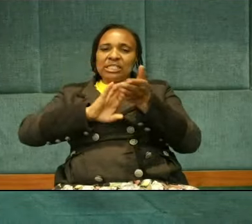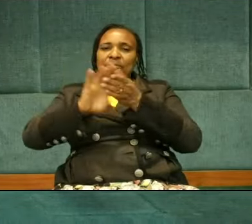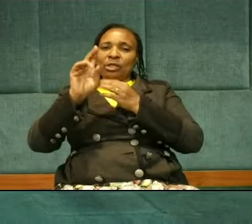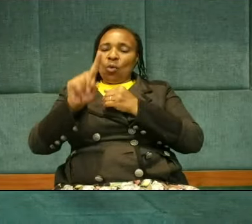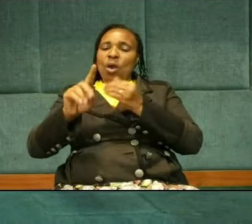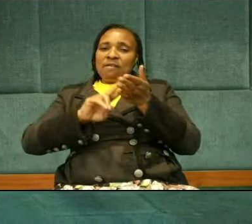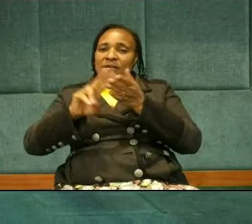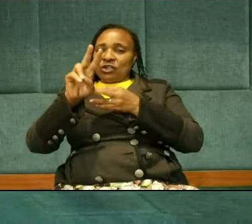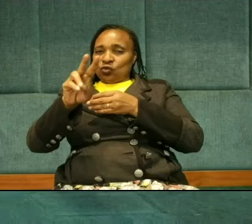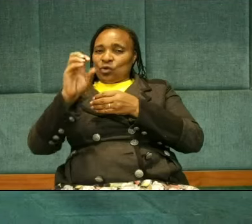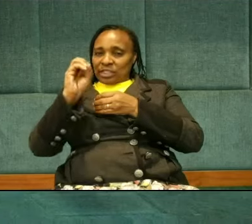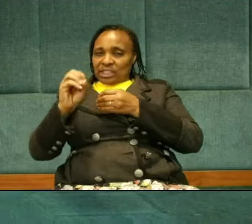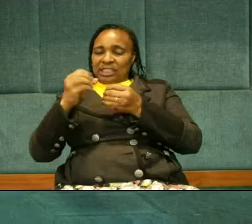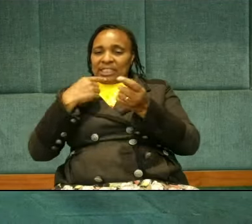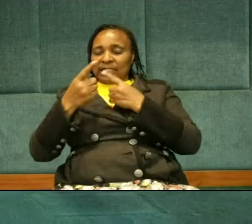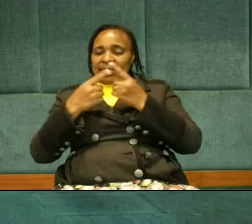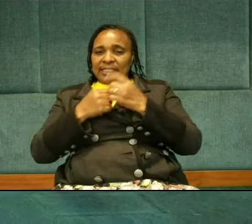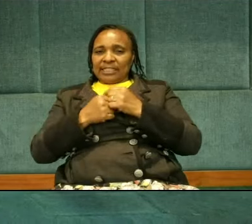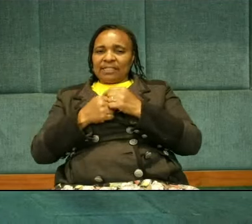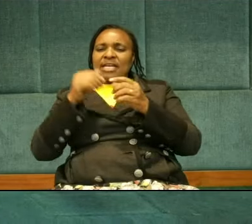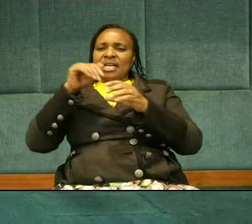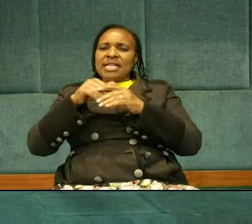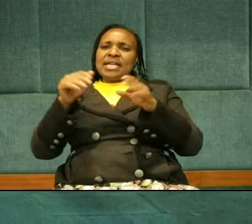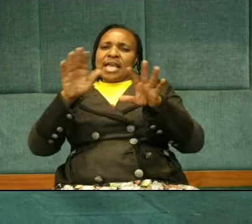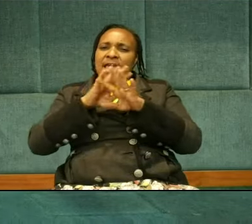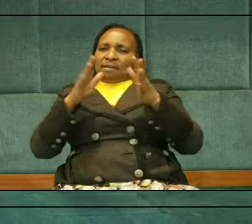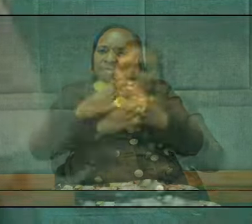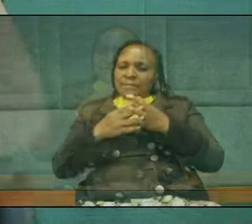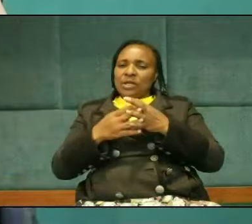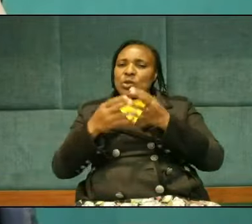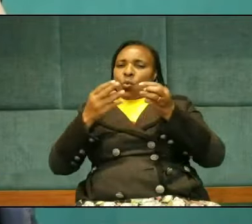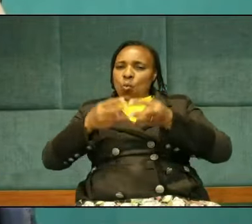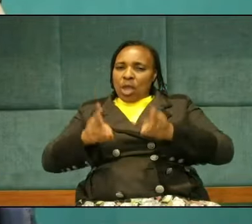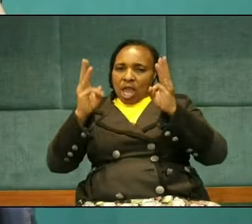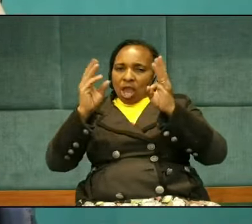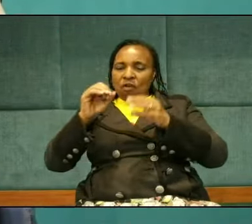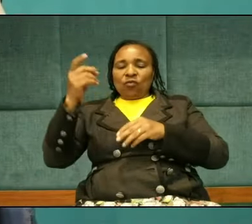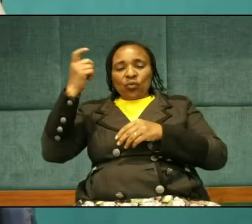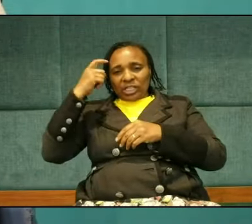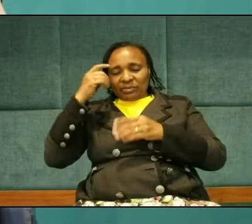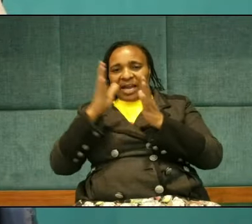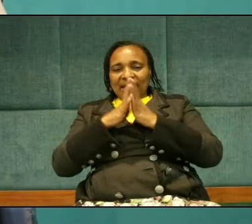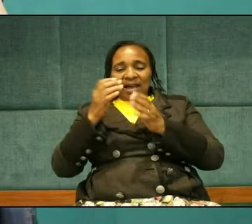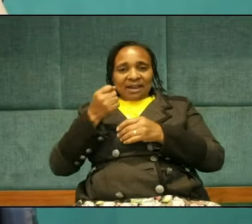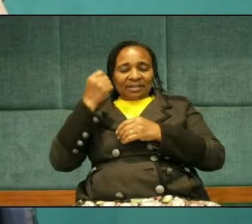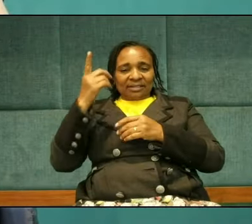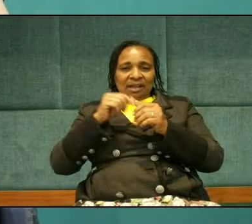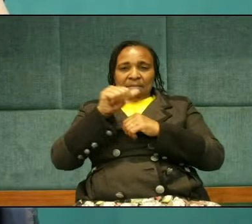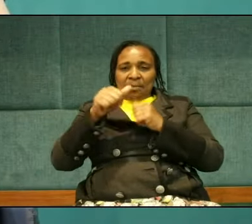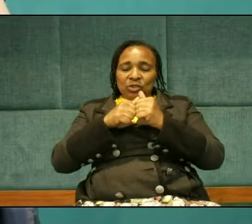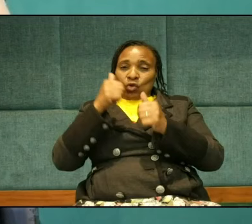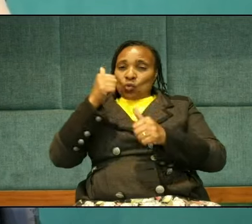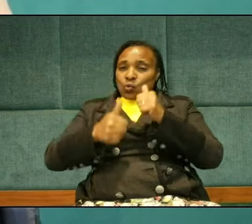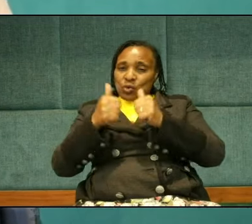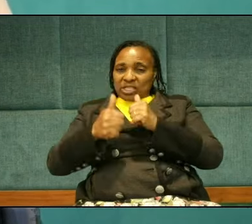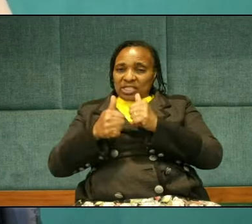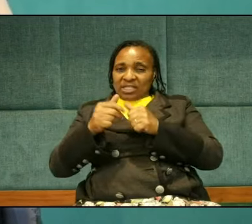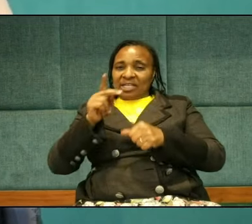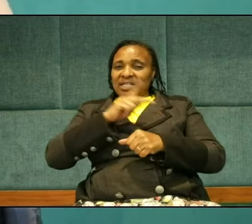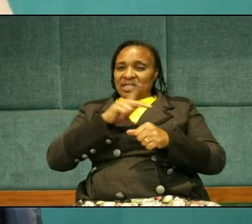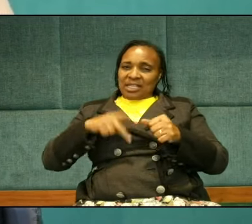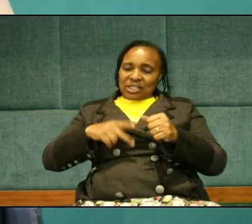verse 20, and it says, "In every matter of wisdom and understanding about which the